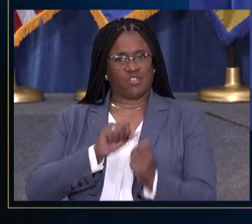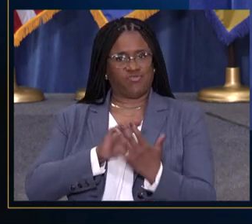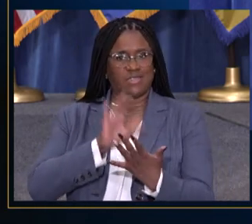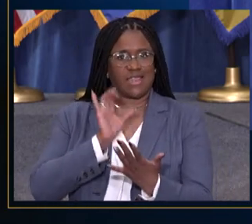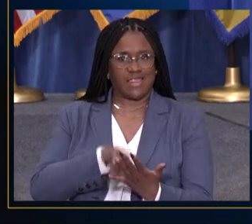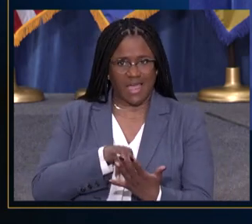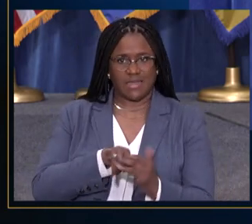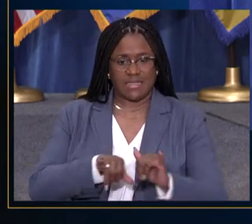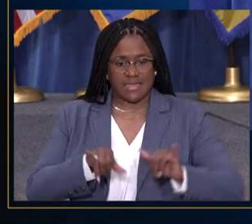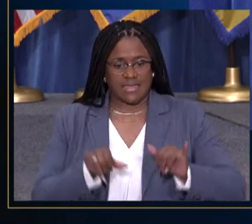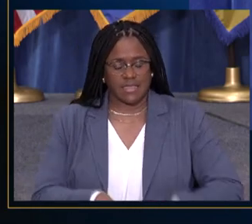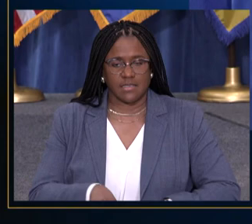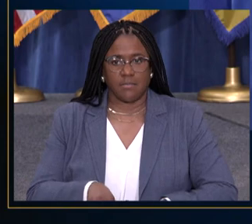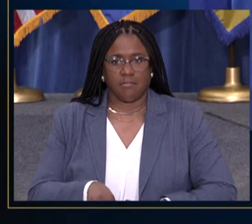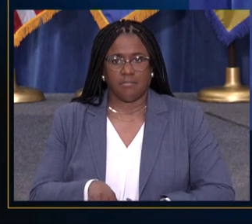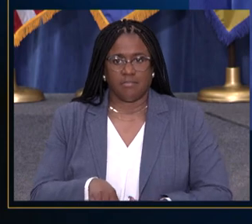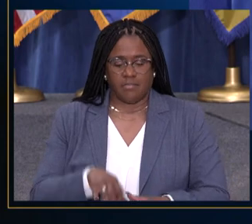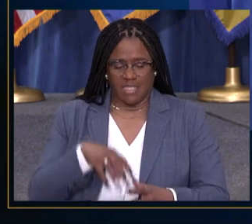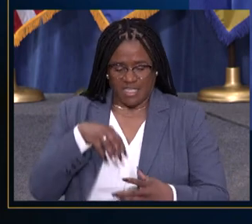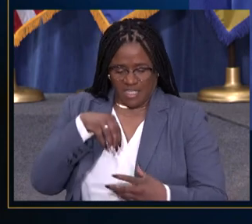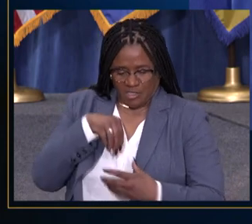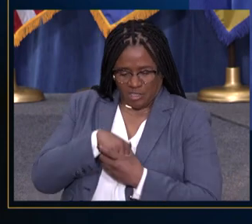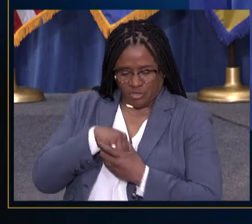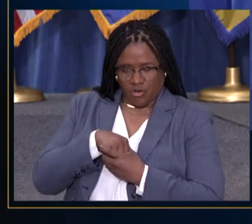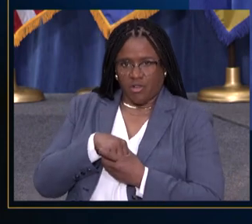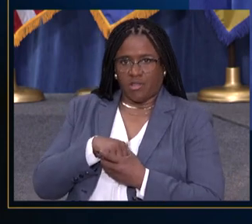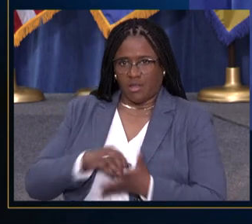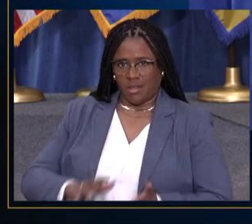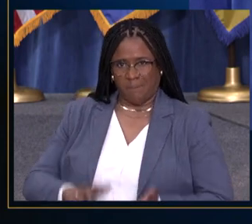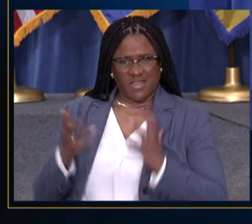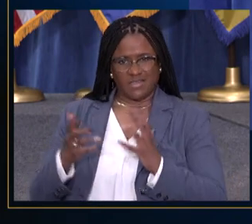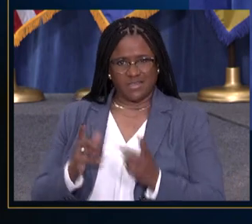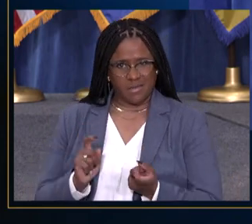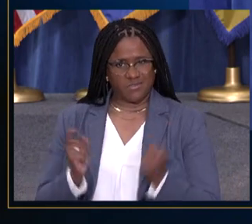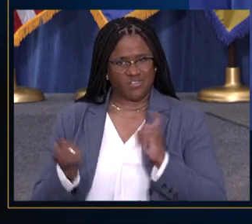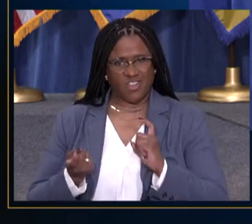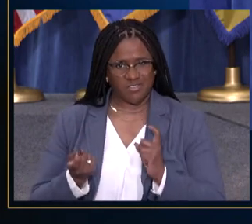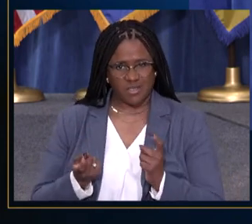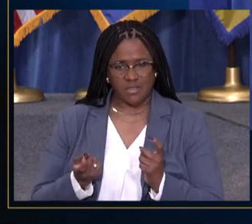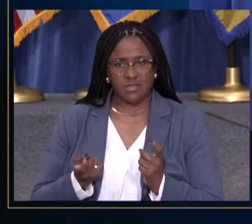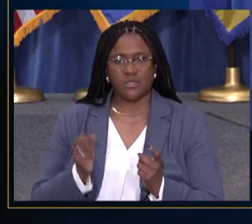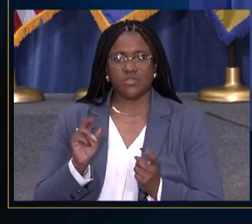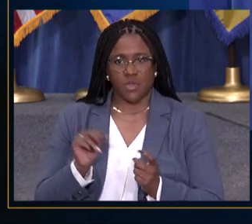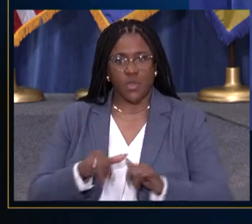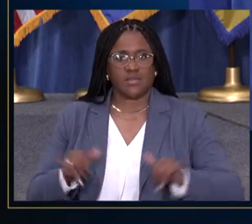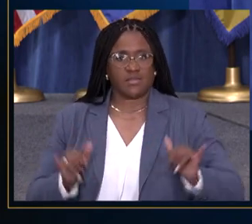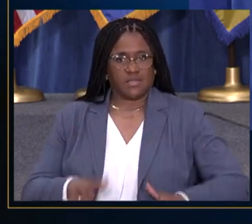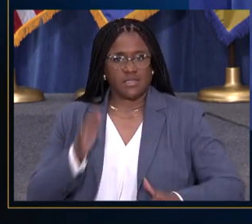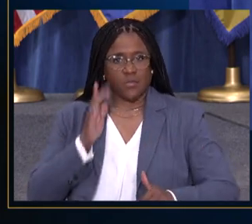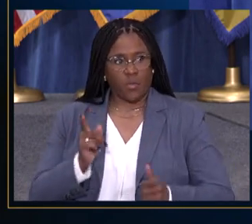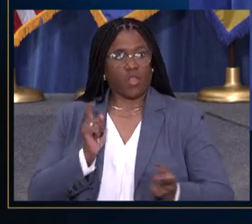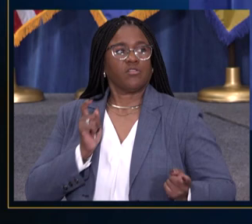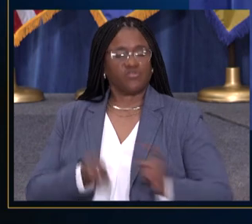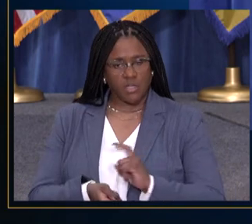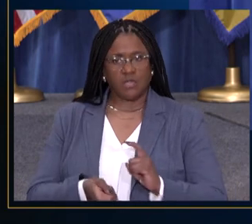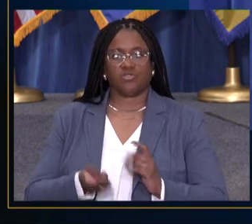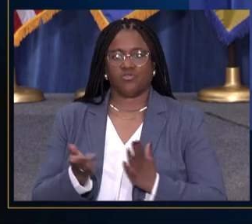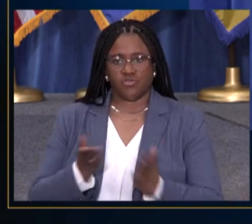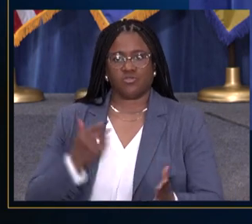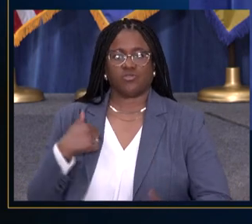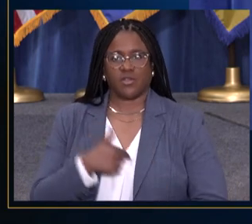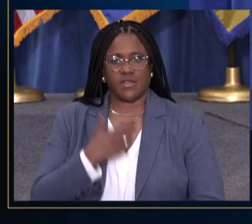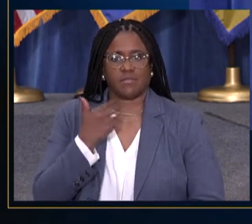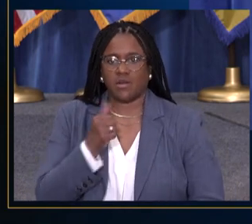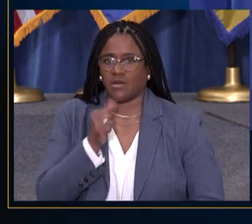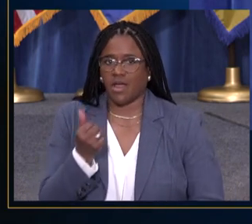and kind of internally mix things up so that the system changes and serves us better,